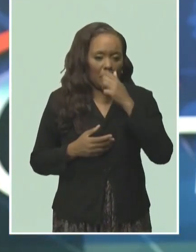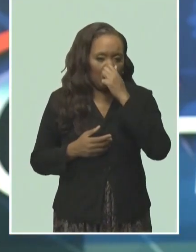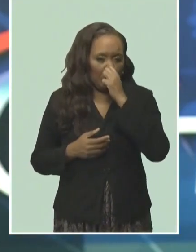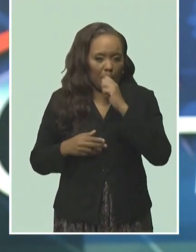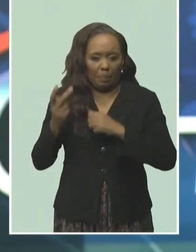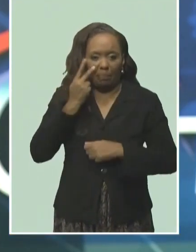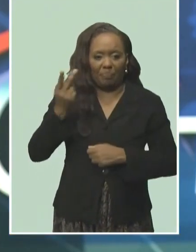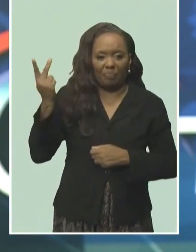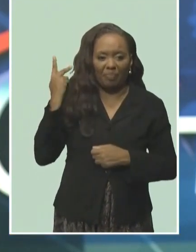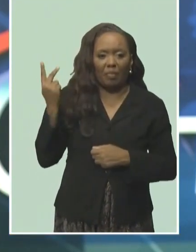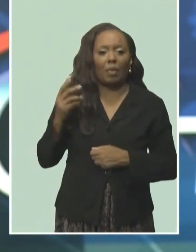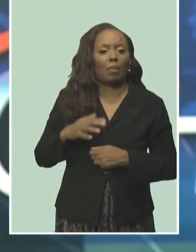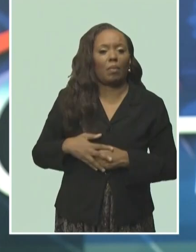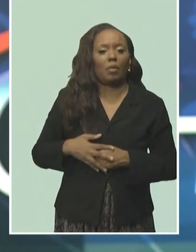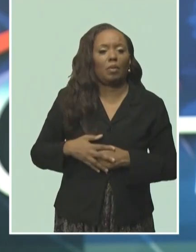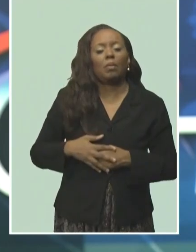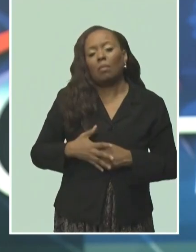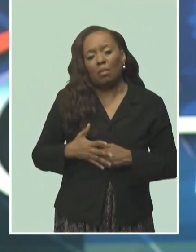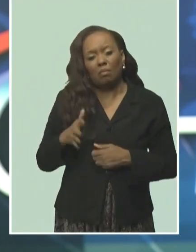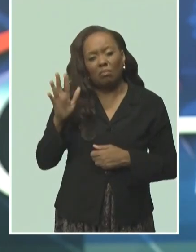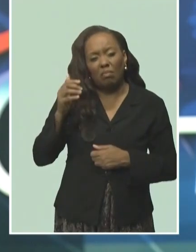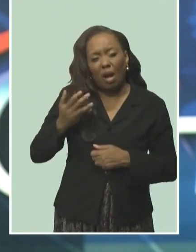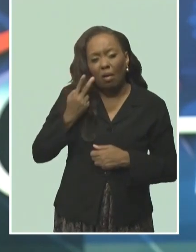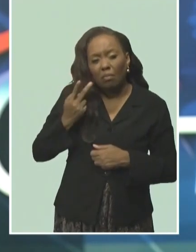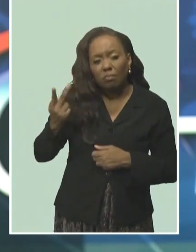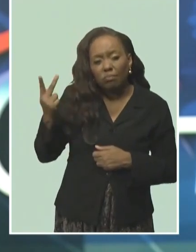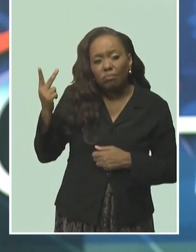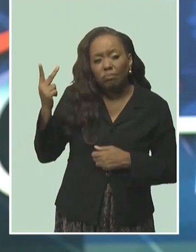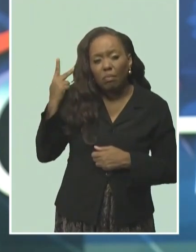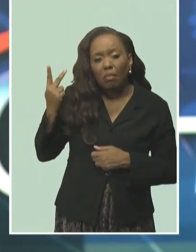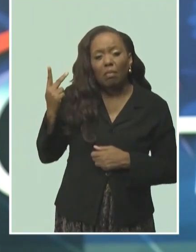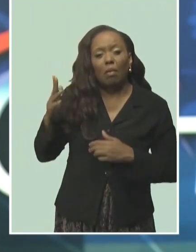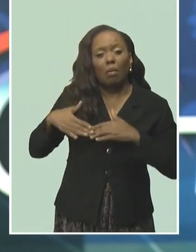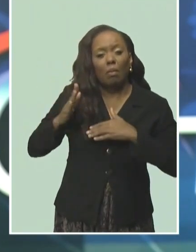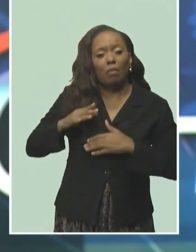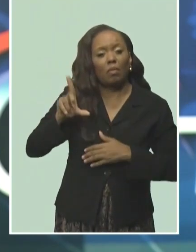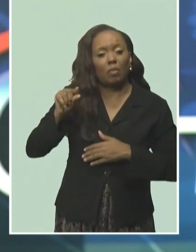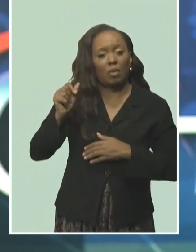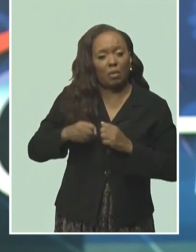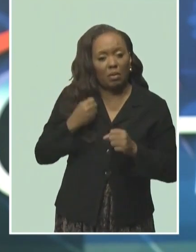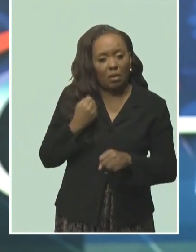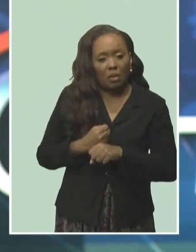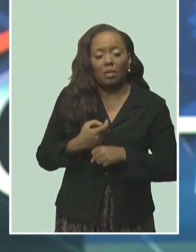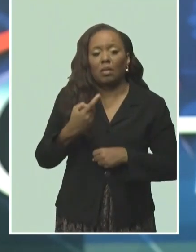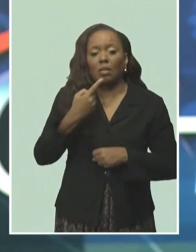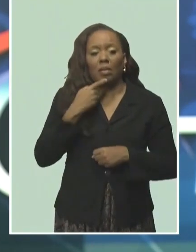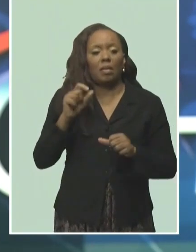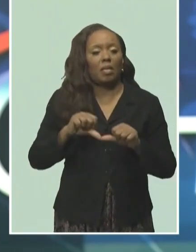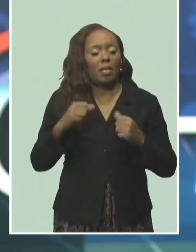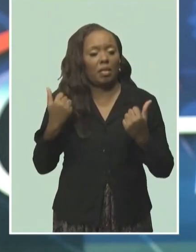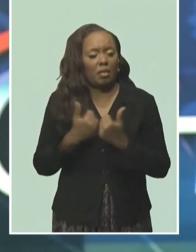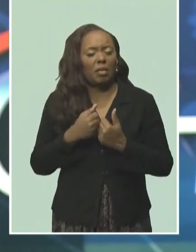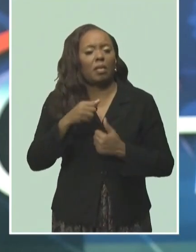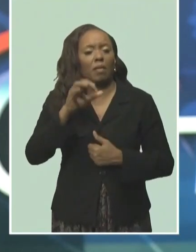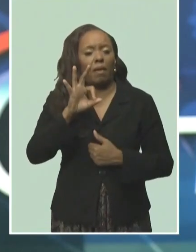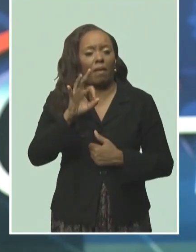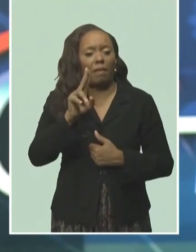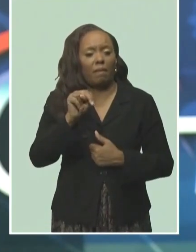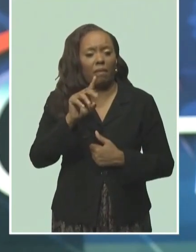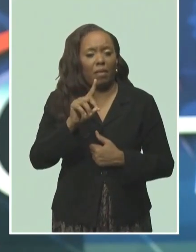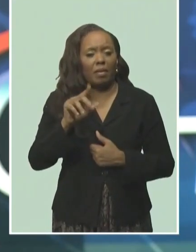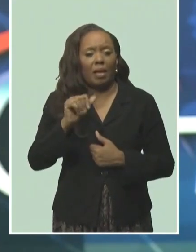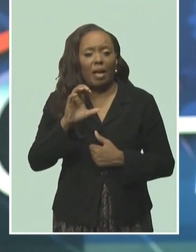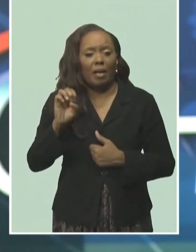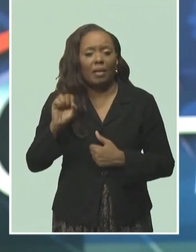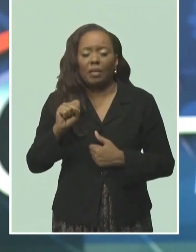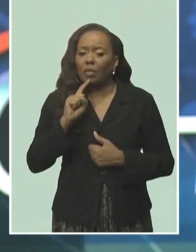Reflecting on the past 2.5 decades, General Manager Esther Lord Graham says the agency has done well, contributing to the creation